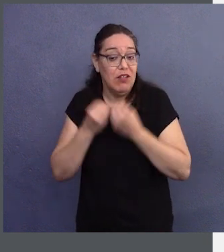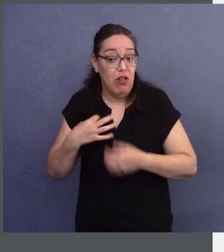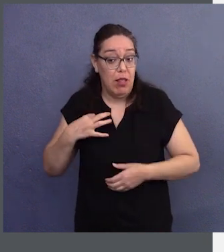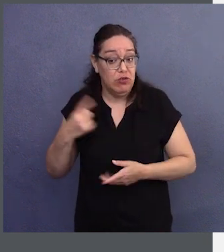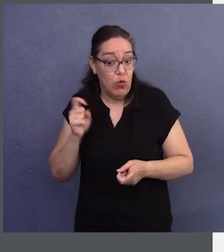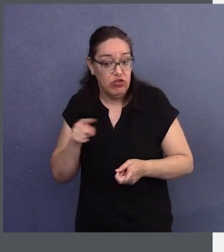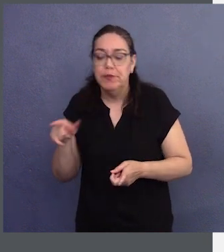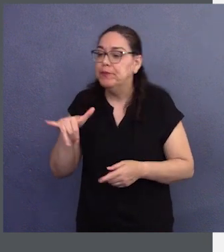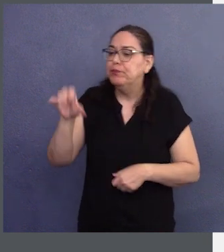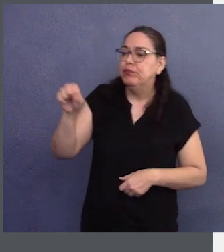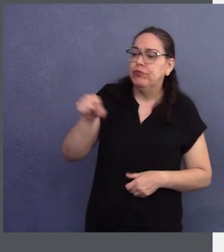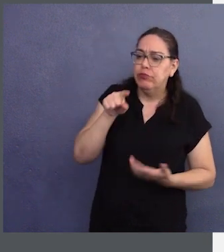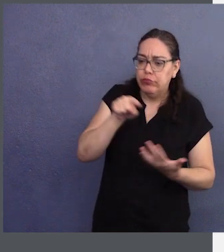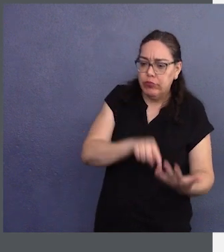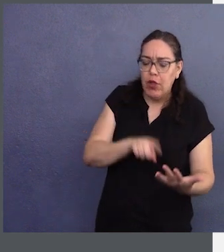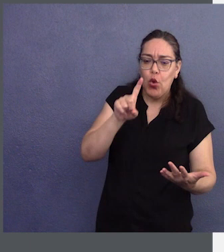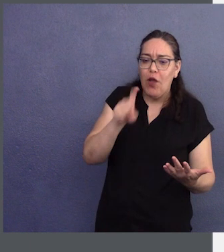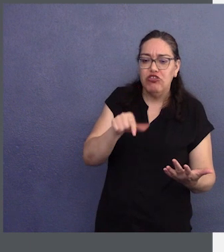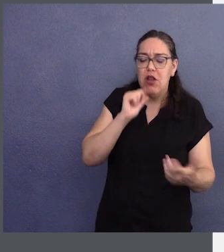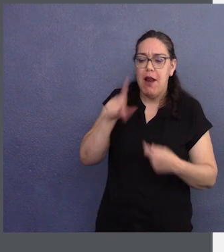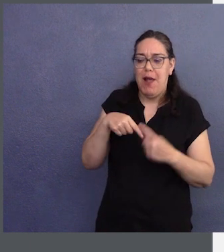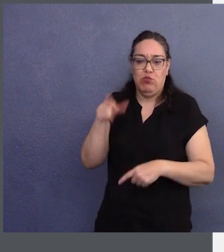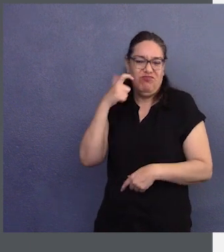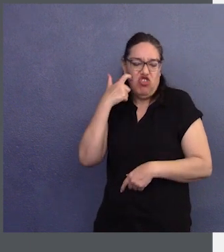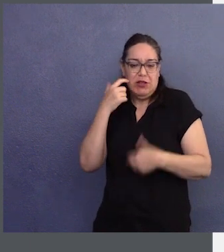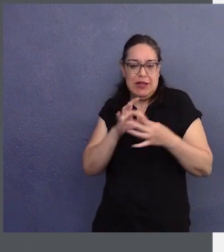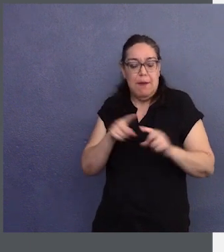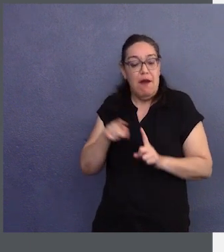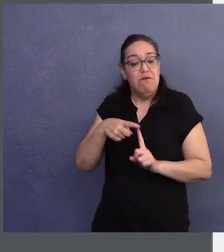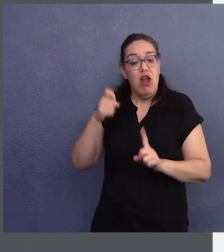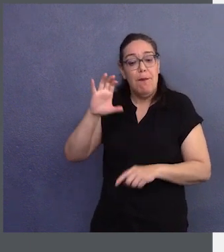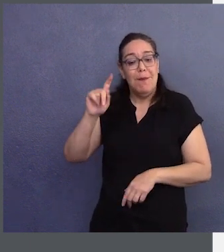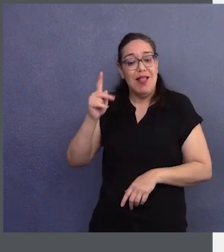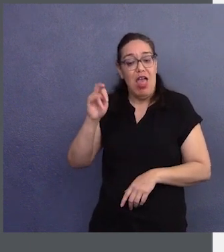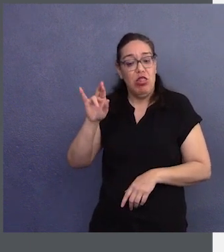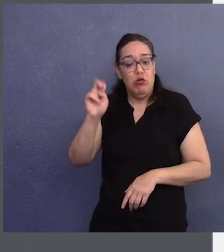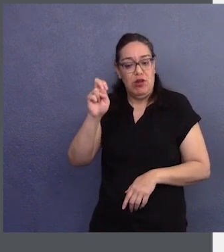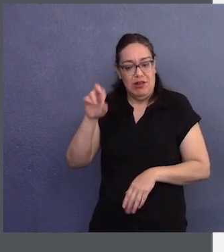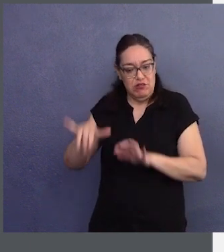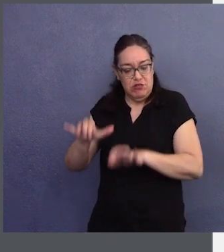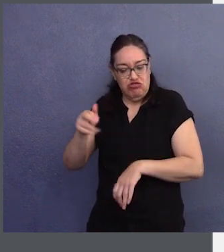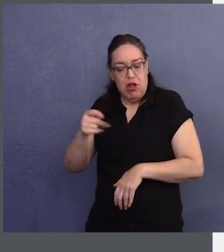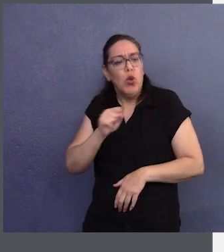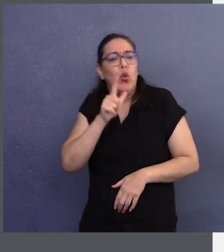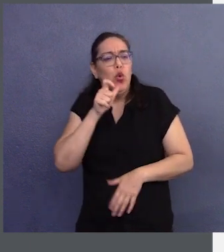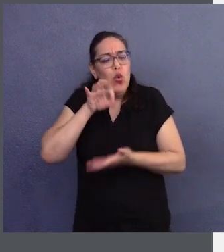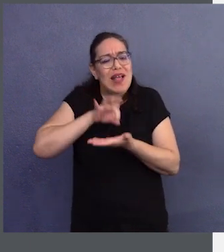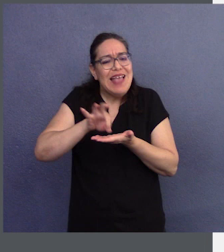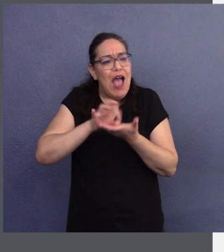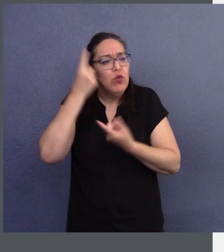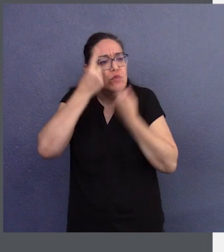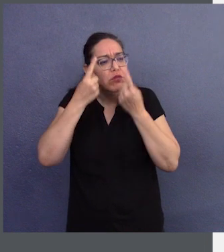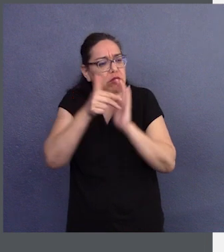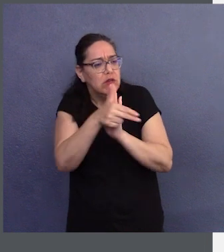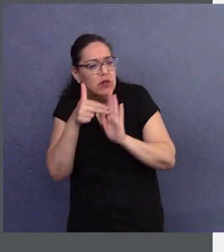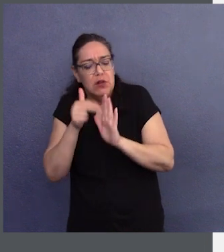So yeah, there's a question not about what you just stated, but from Catherine, who asked in the chat, who counts as a cultural barrier?